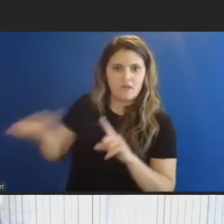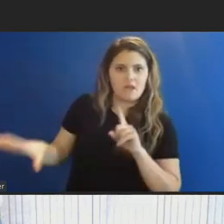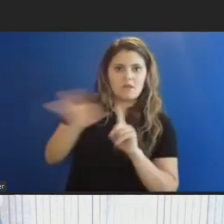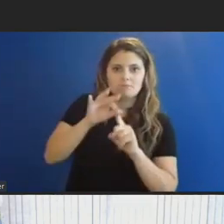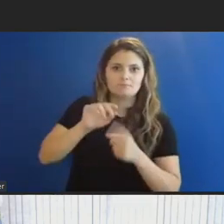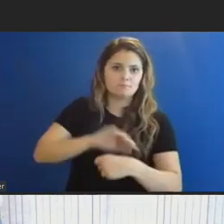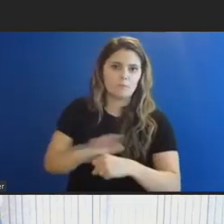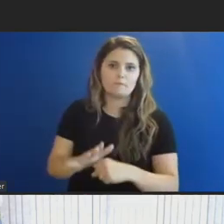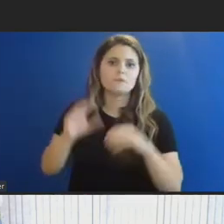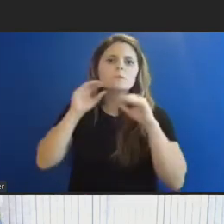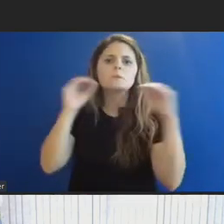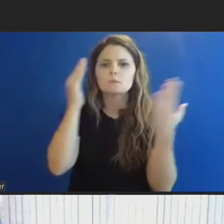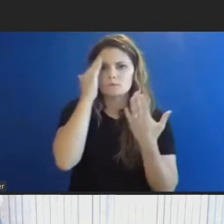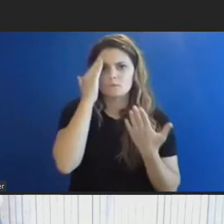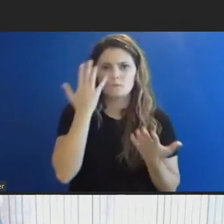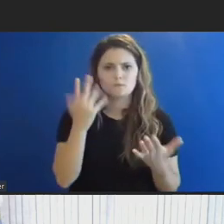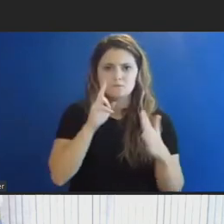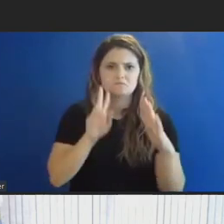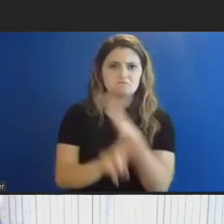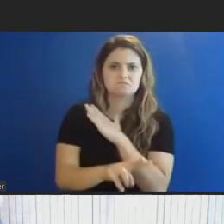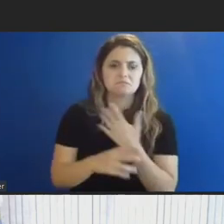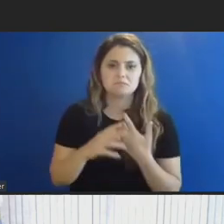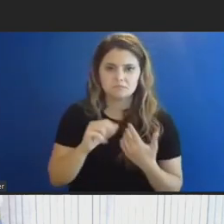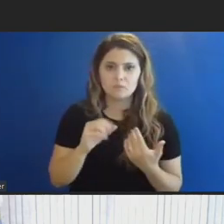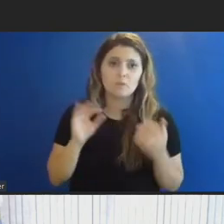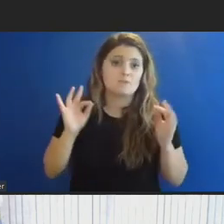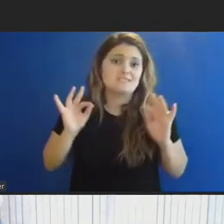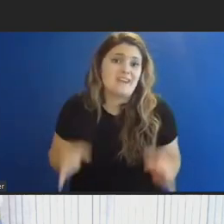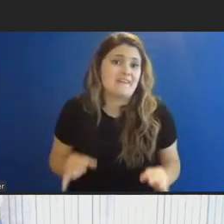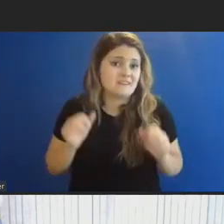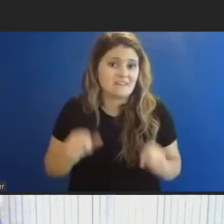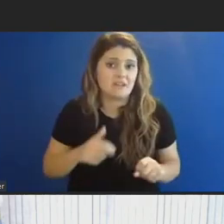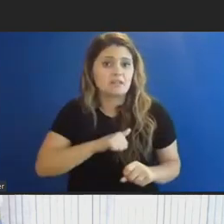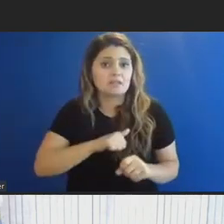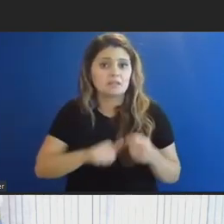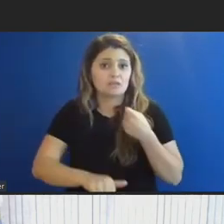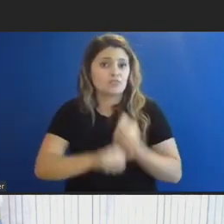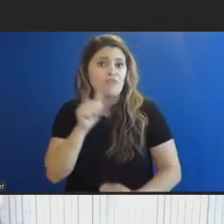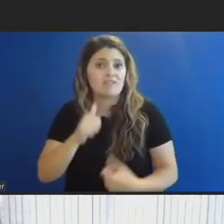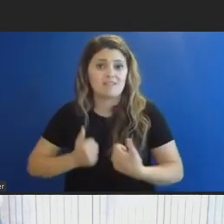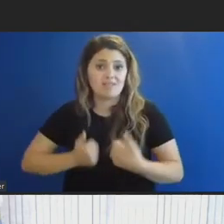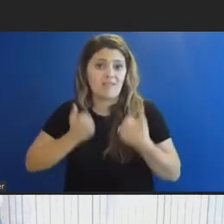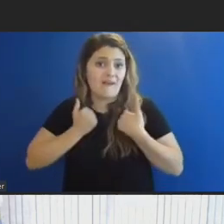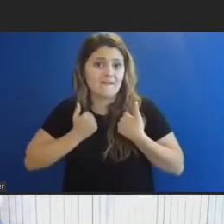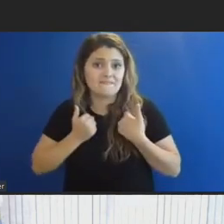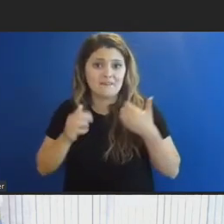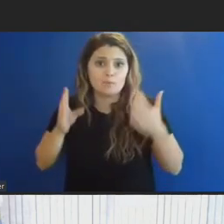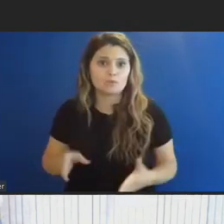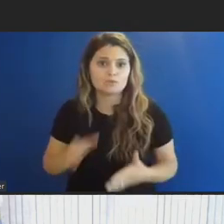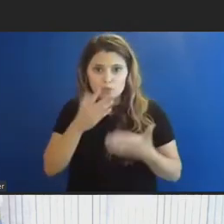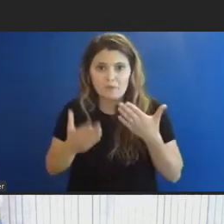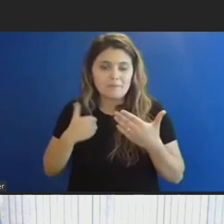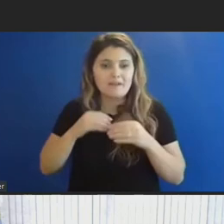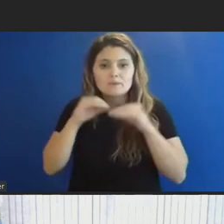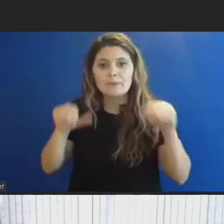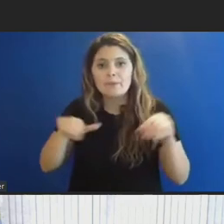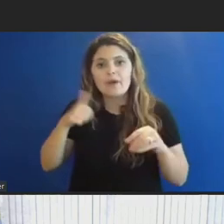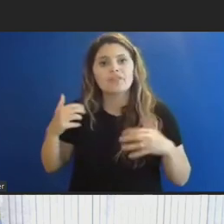know. And so it can certainly take the life of an otherwise normal individual. So we still should